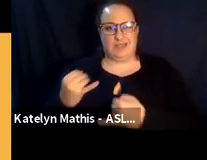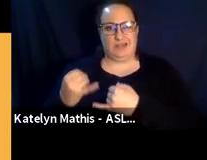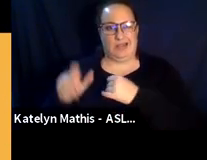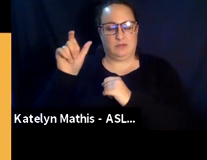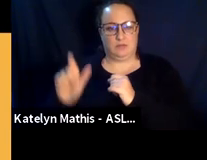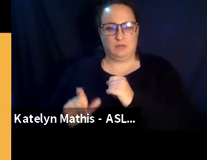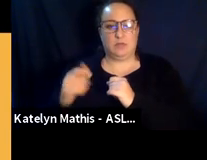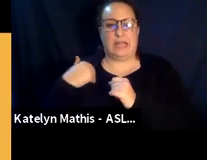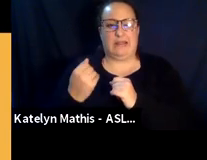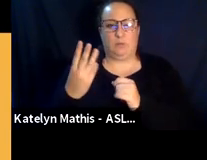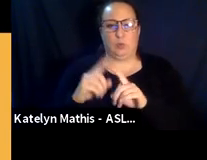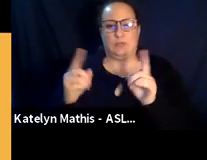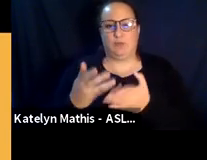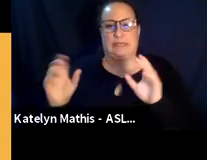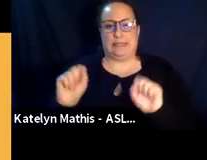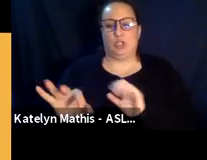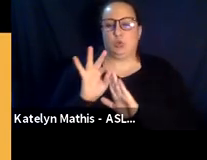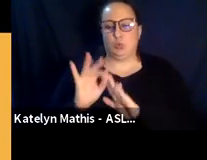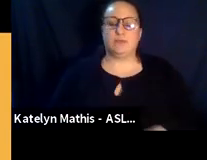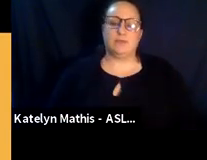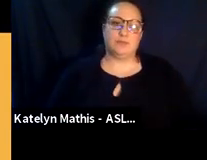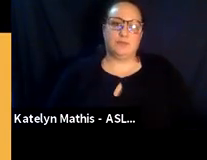they had a couple of different things they could choose from.